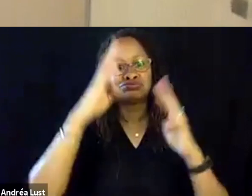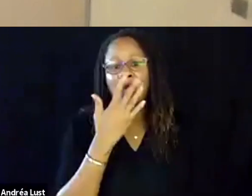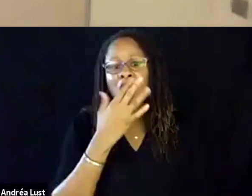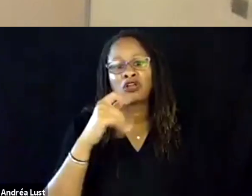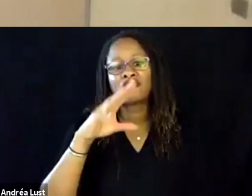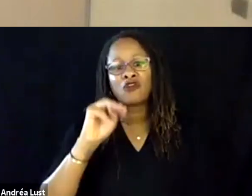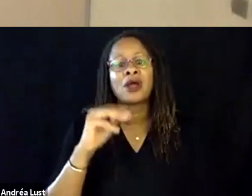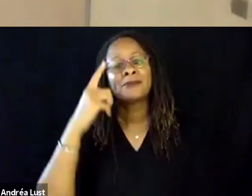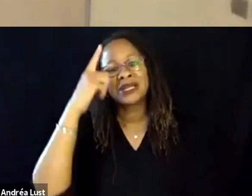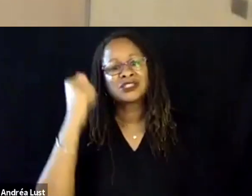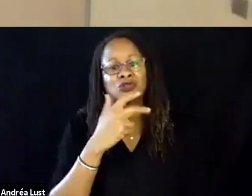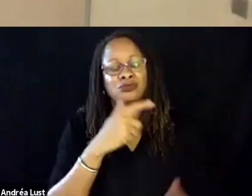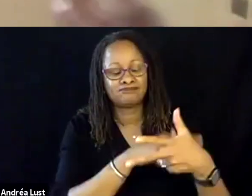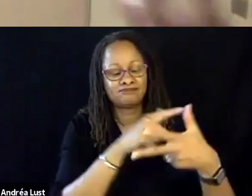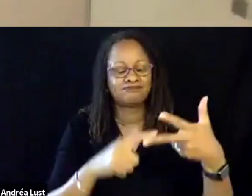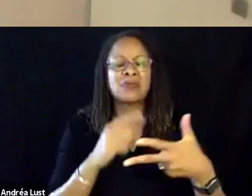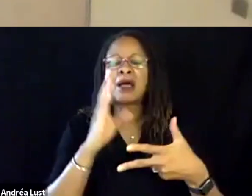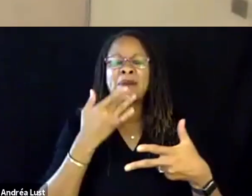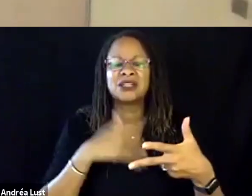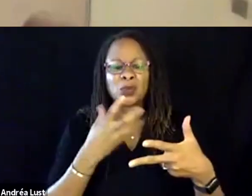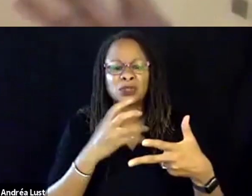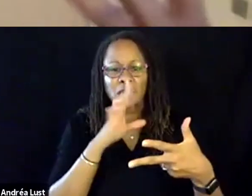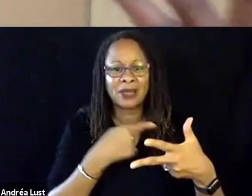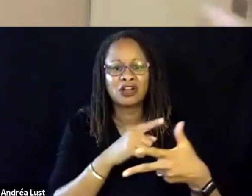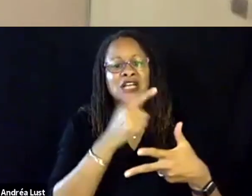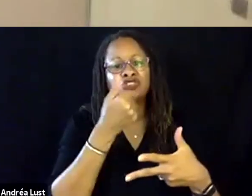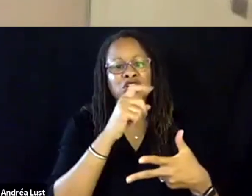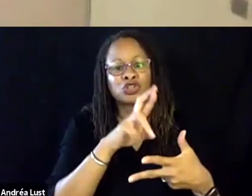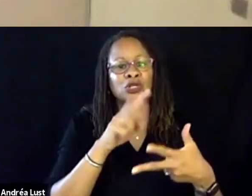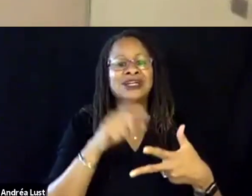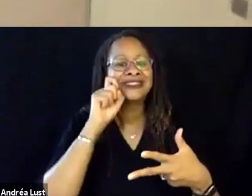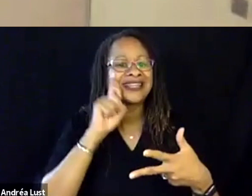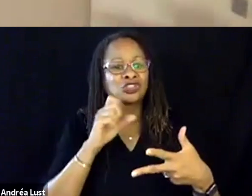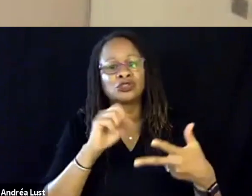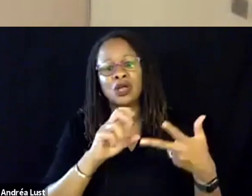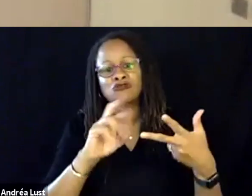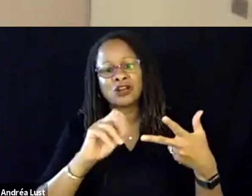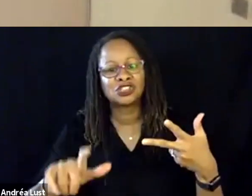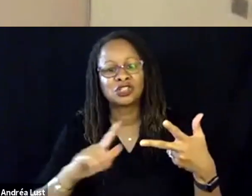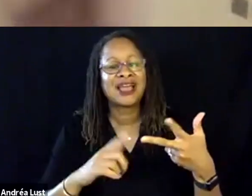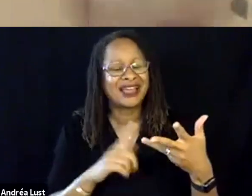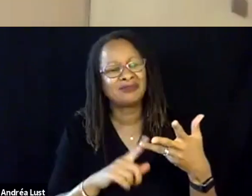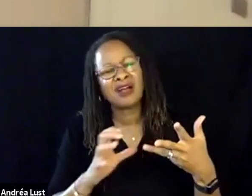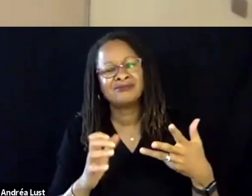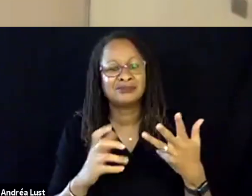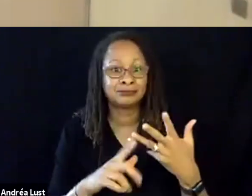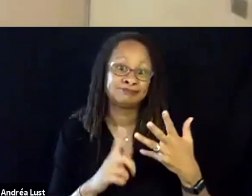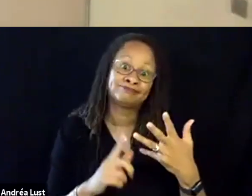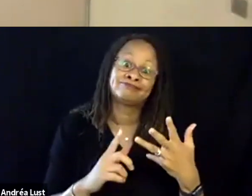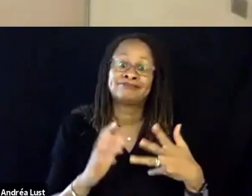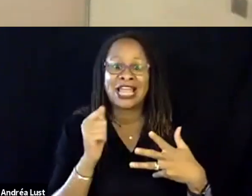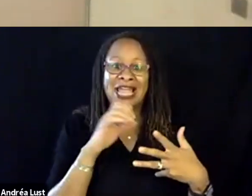I wanted to talk about: gender, racial, sexual, and also ageism, but also, well,